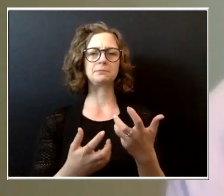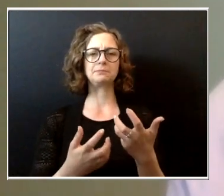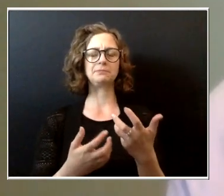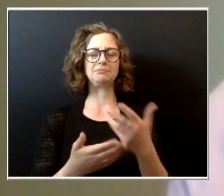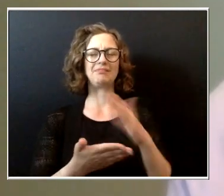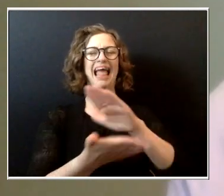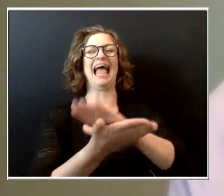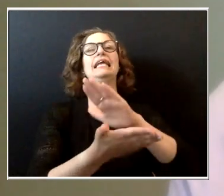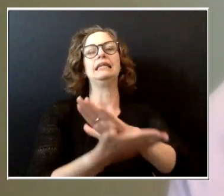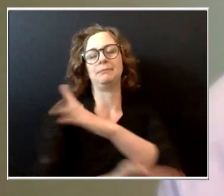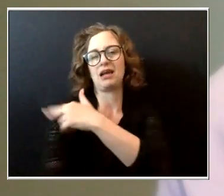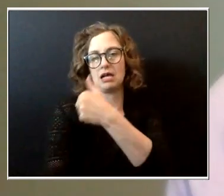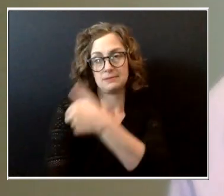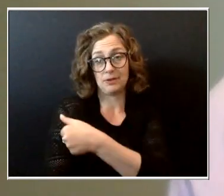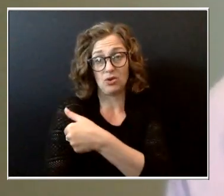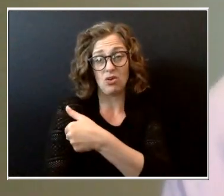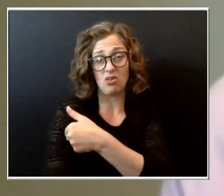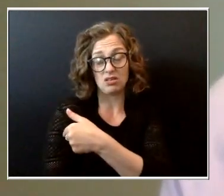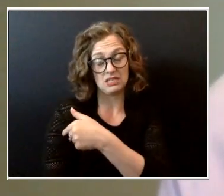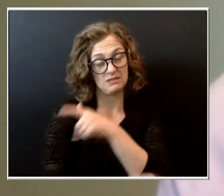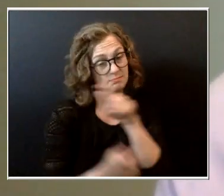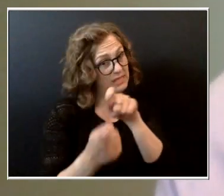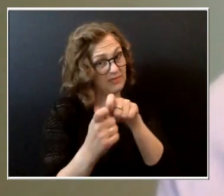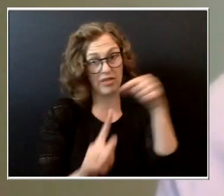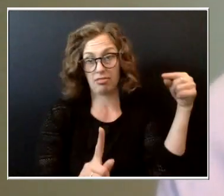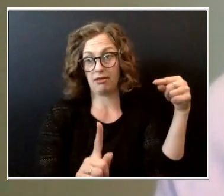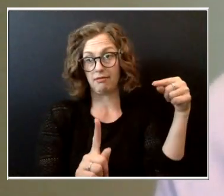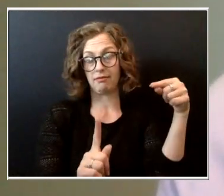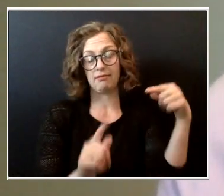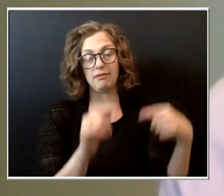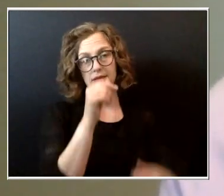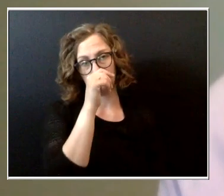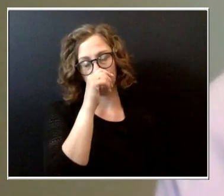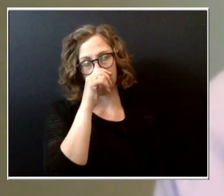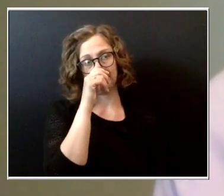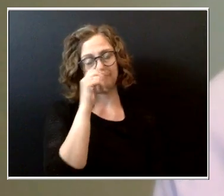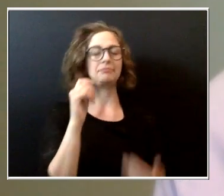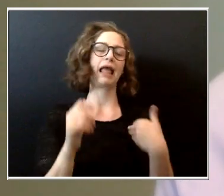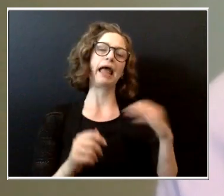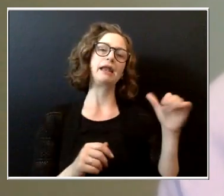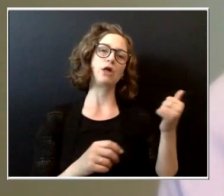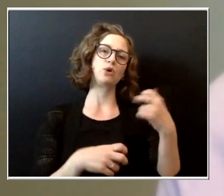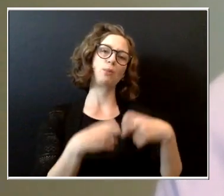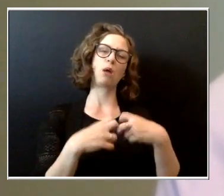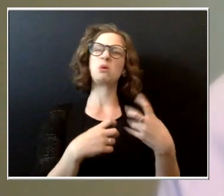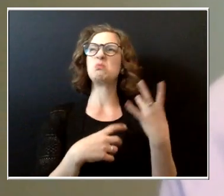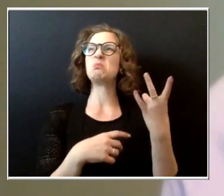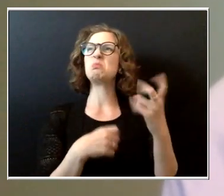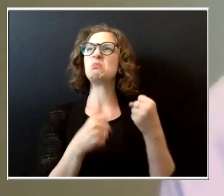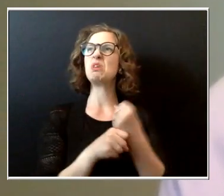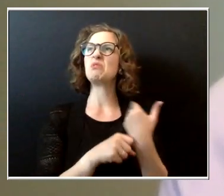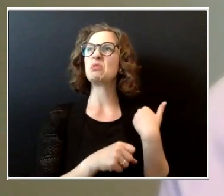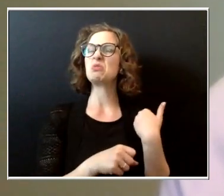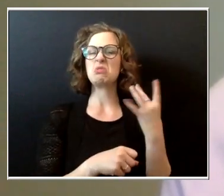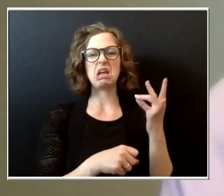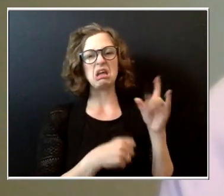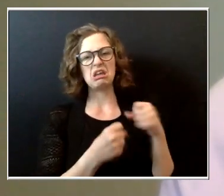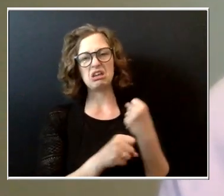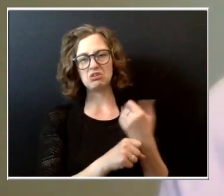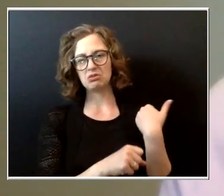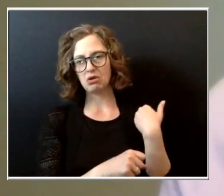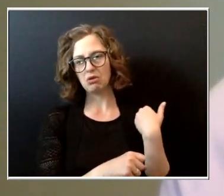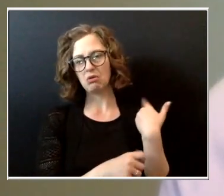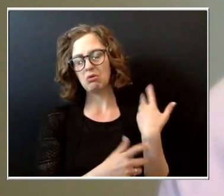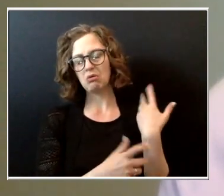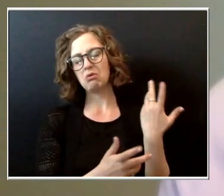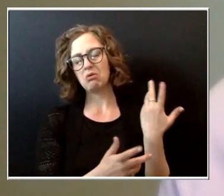academic institution. I had another problem 7 or 8 years ago, and I liked the depth